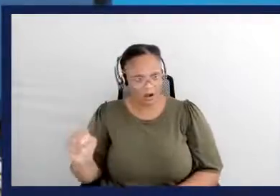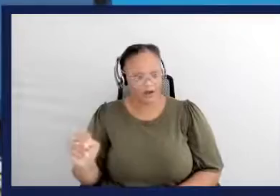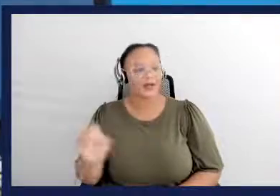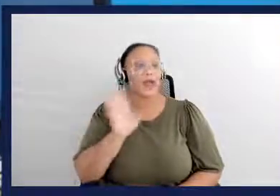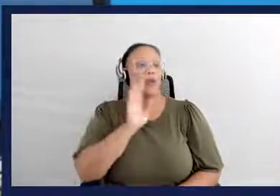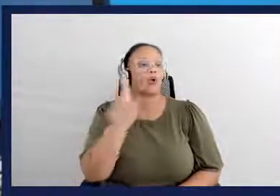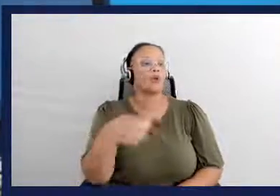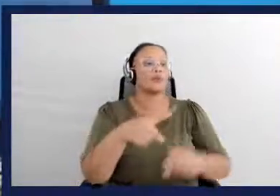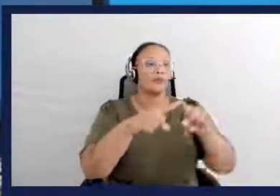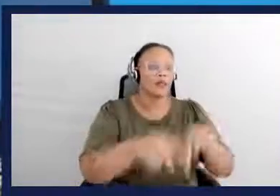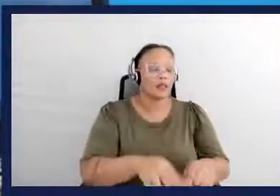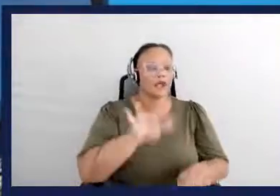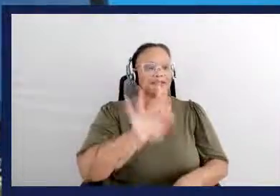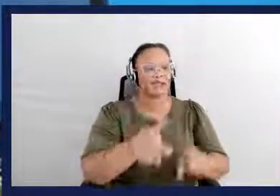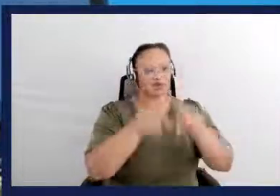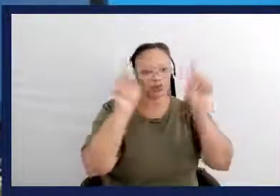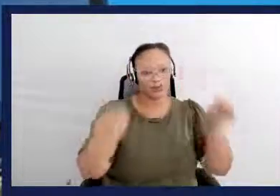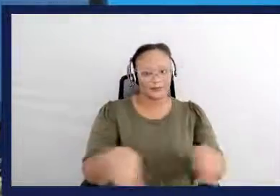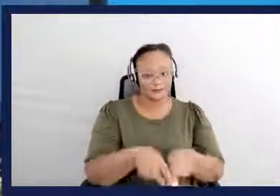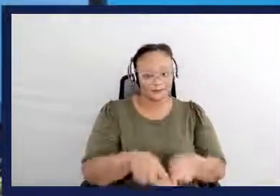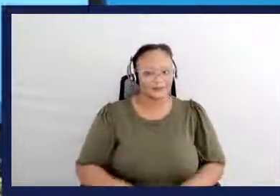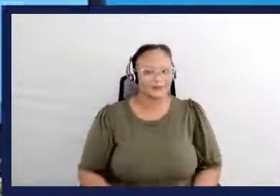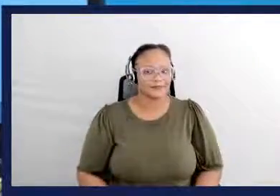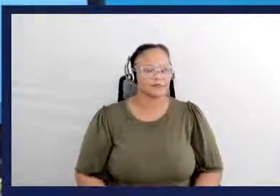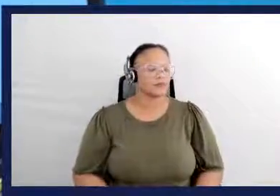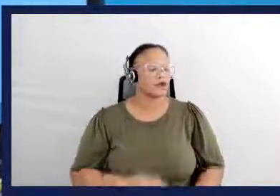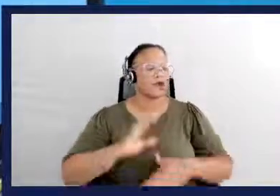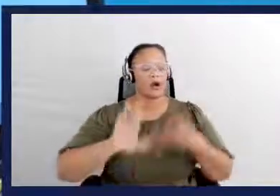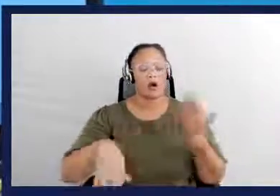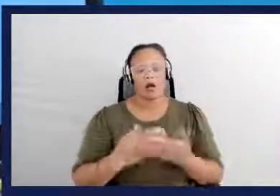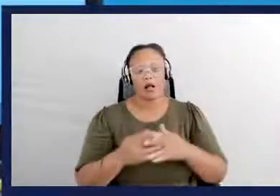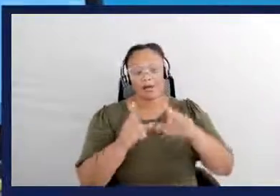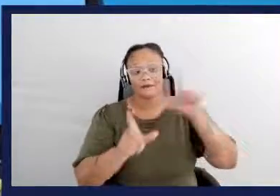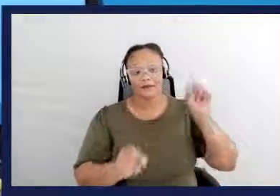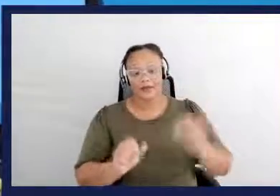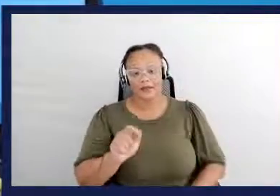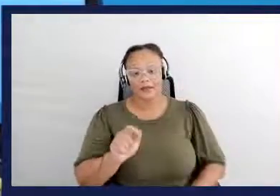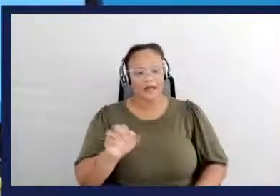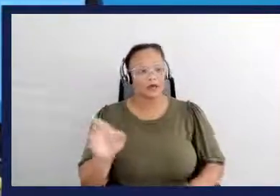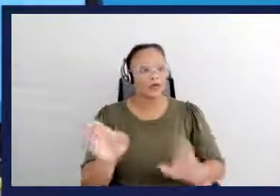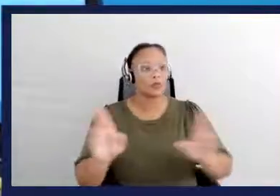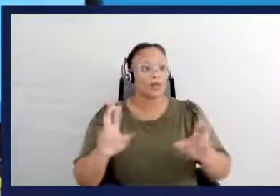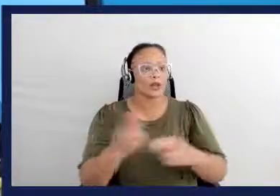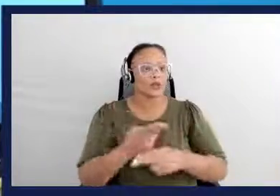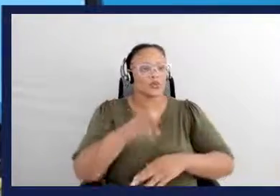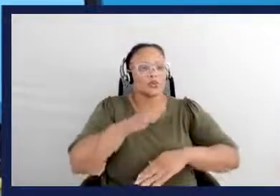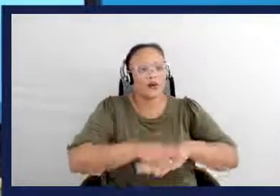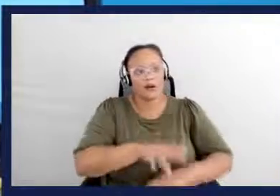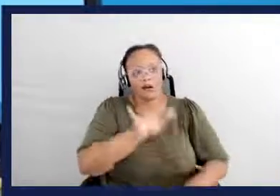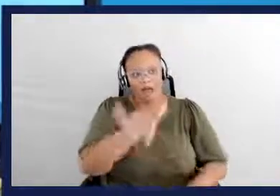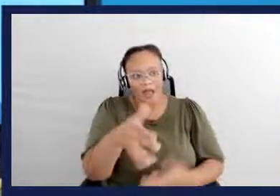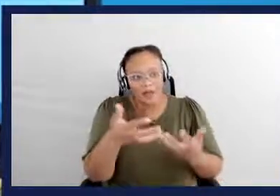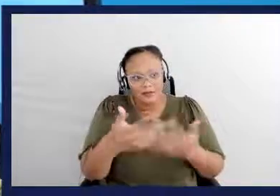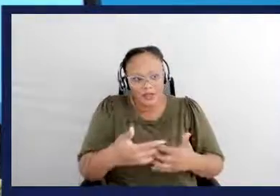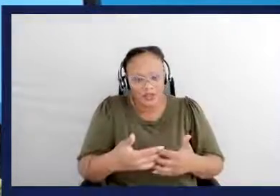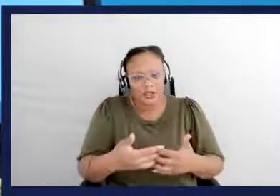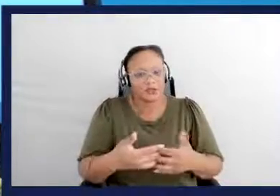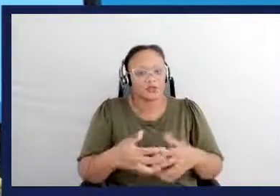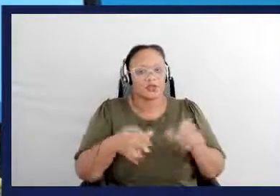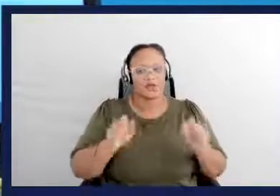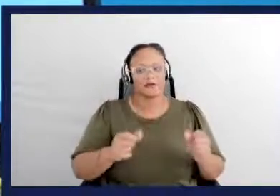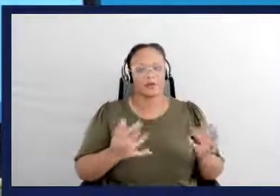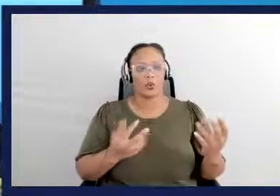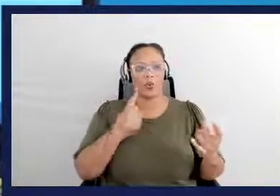is loaded onto this device. So it just takes a minute to pull up that specific ballot style. And now it then allows the voter